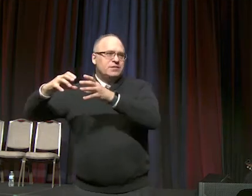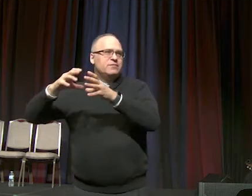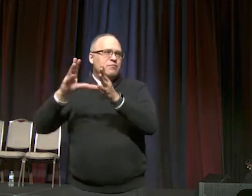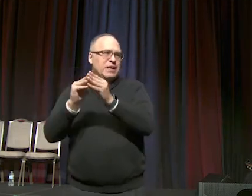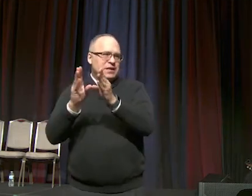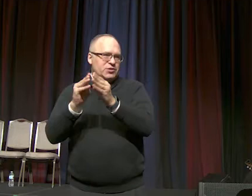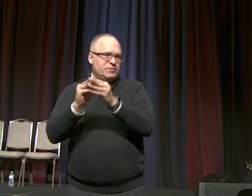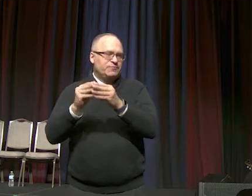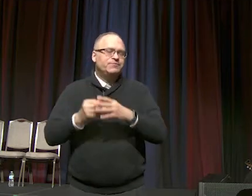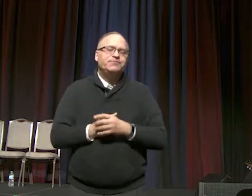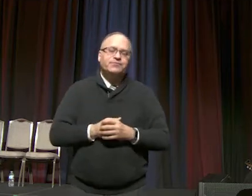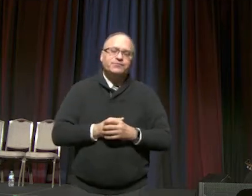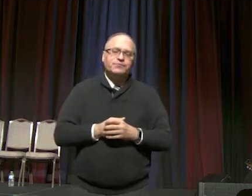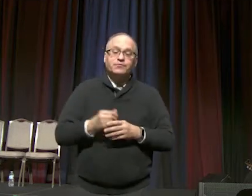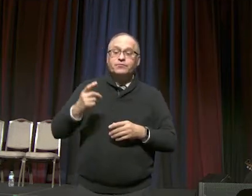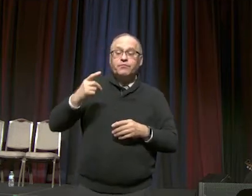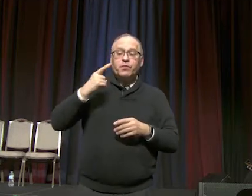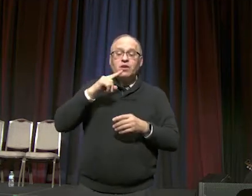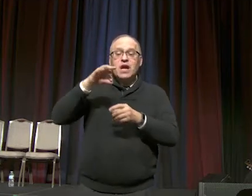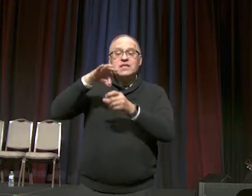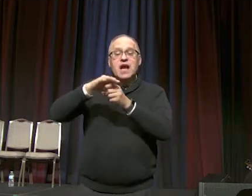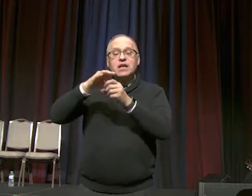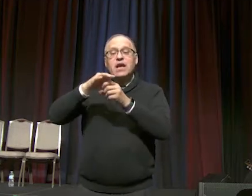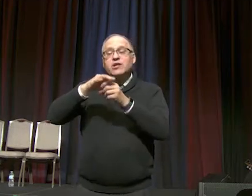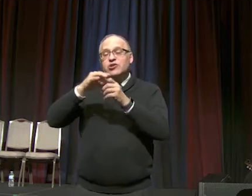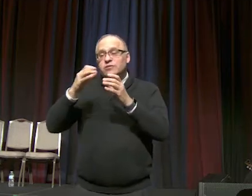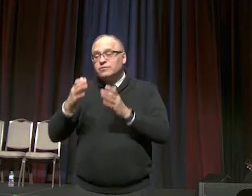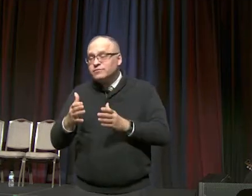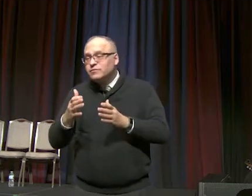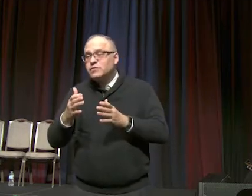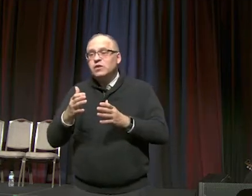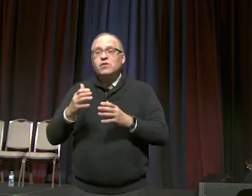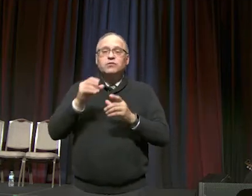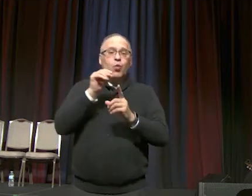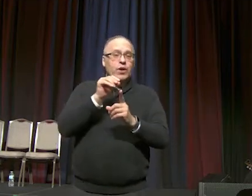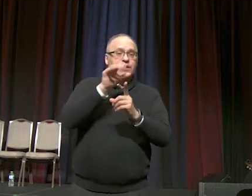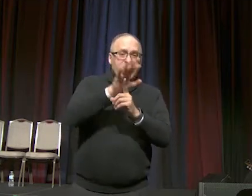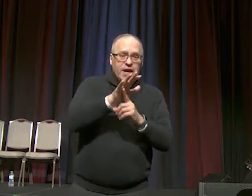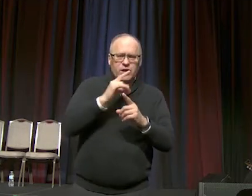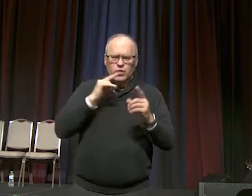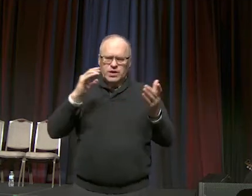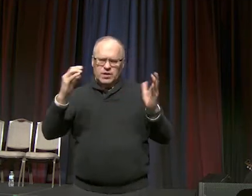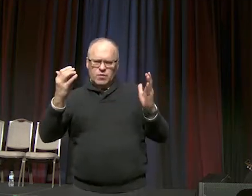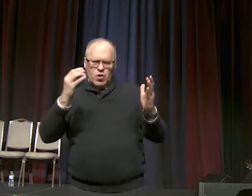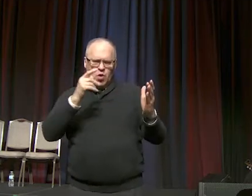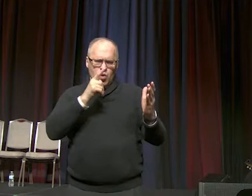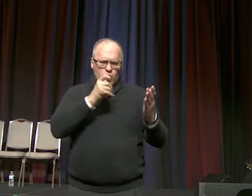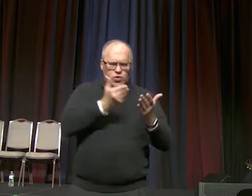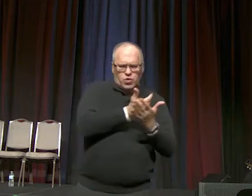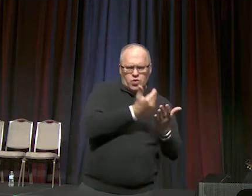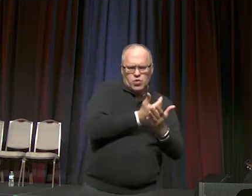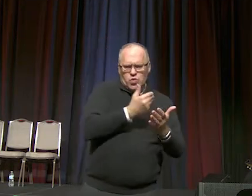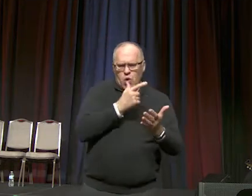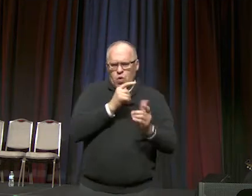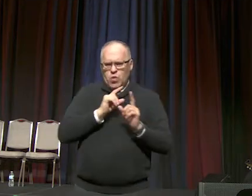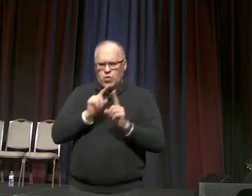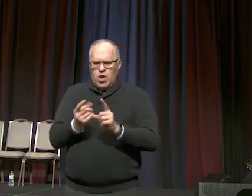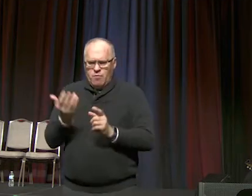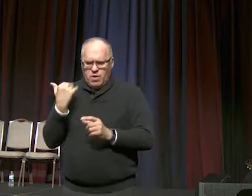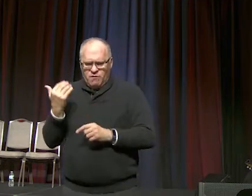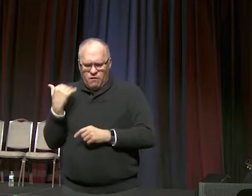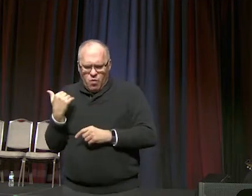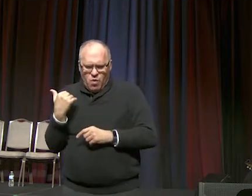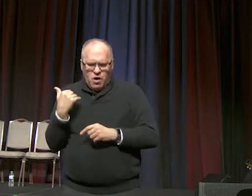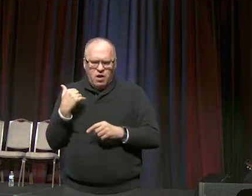delegate orientation for everyone, we looked at how many people were new and how many people were returning, and we feel that